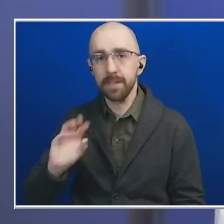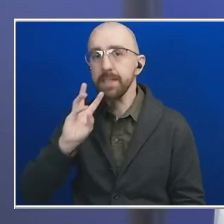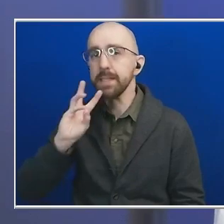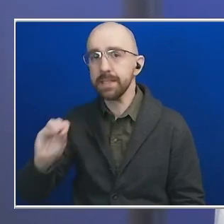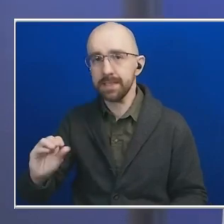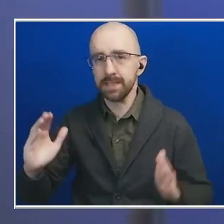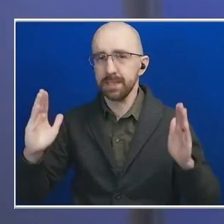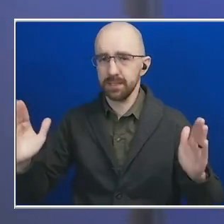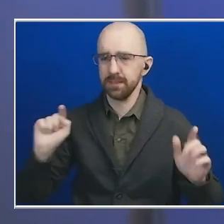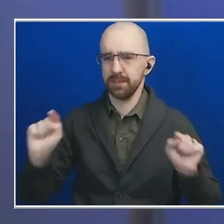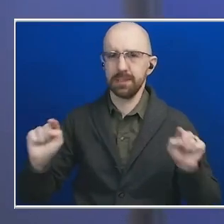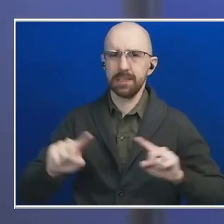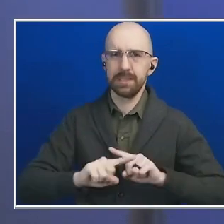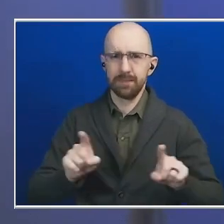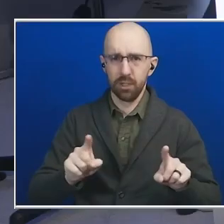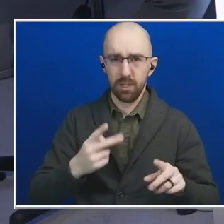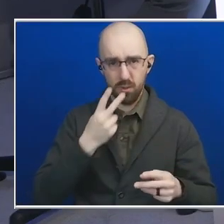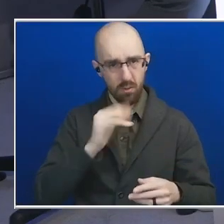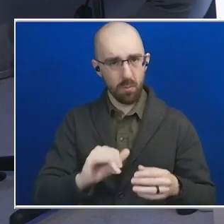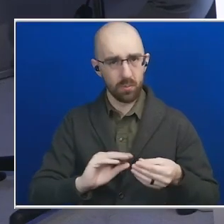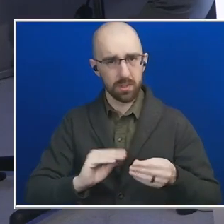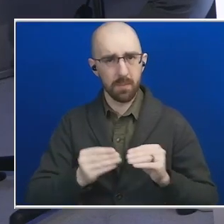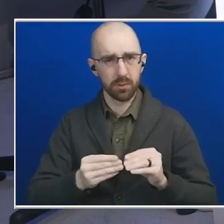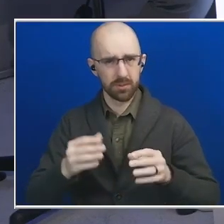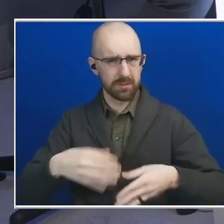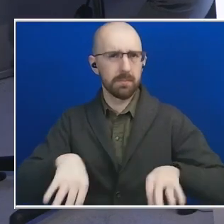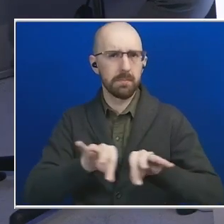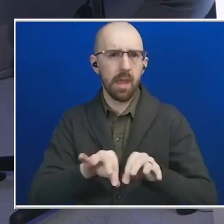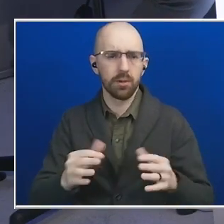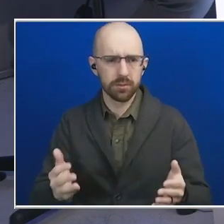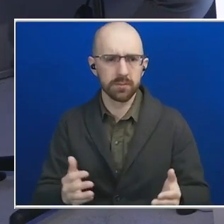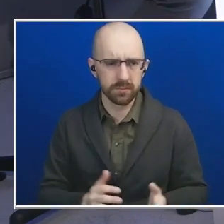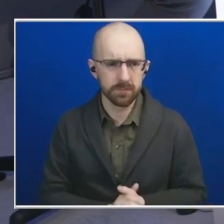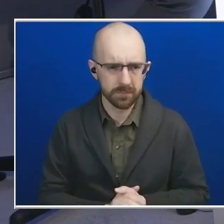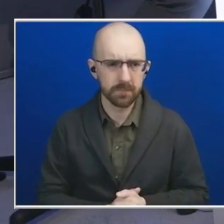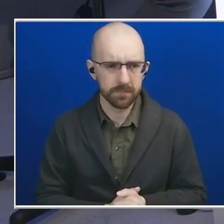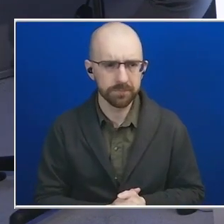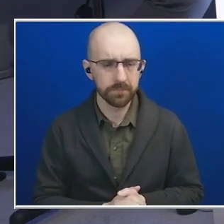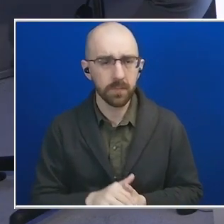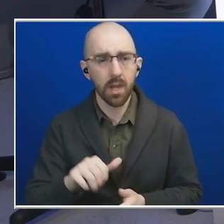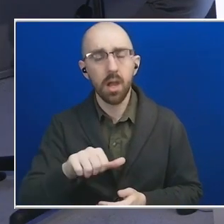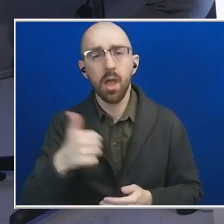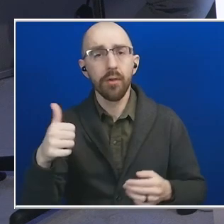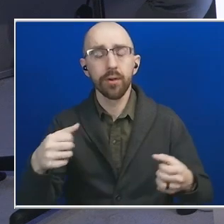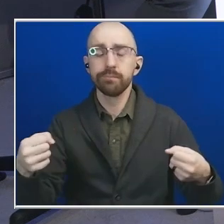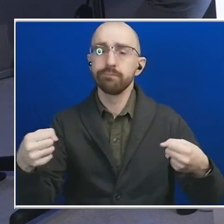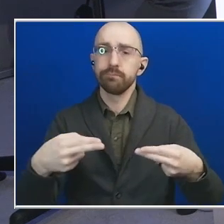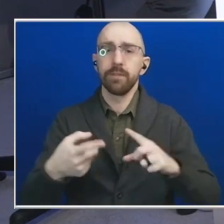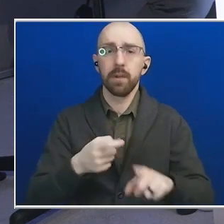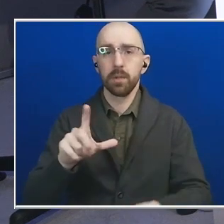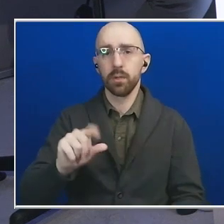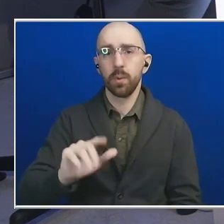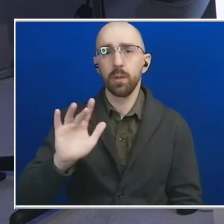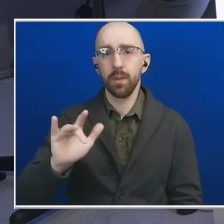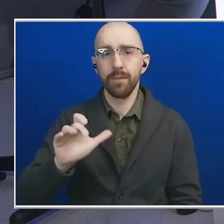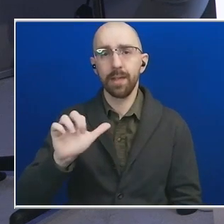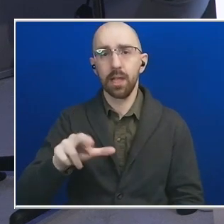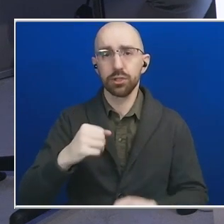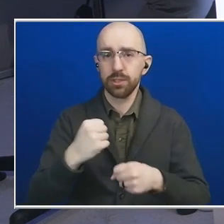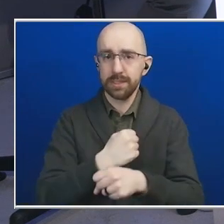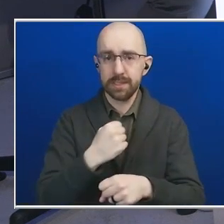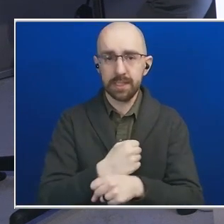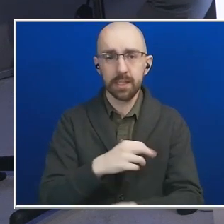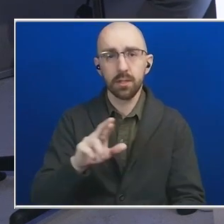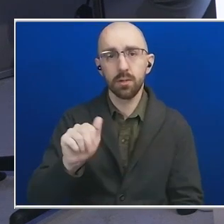those numbers matter. Okay, great. Another headline from the 2025 cancer statistics is that racial inequalities